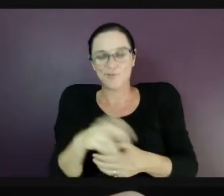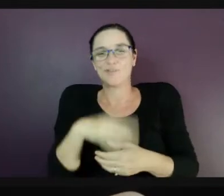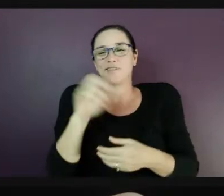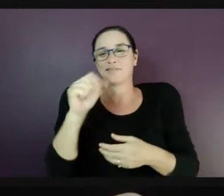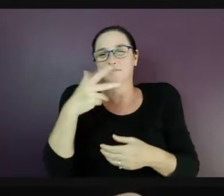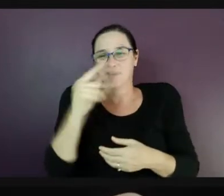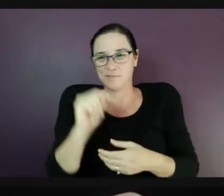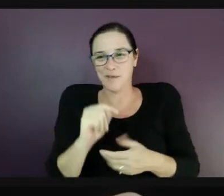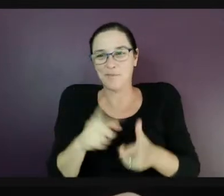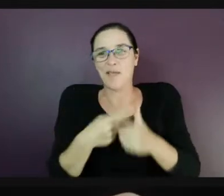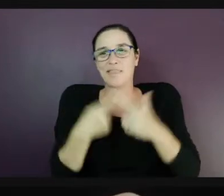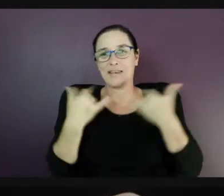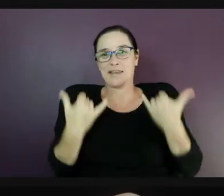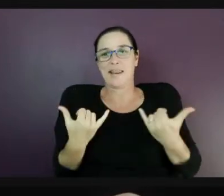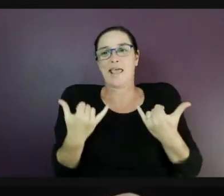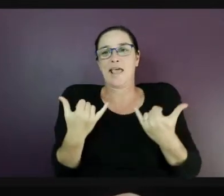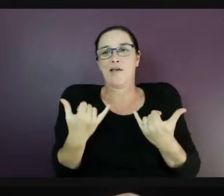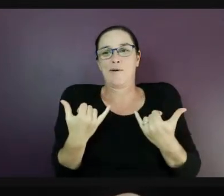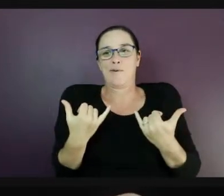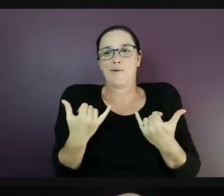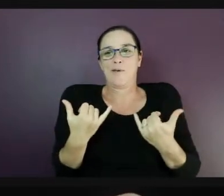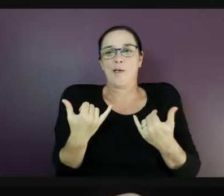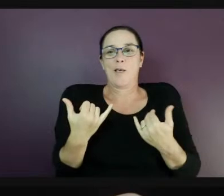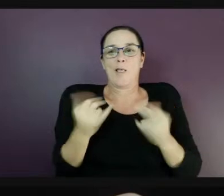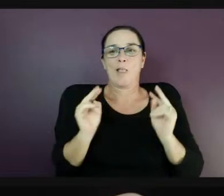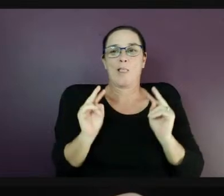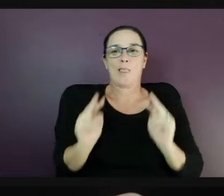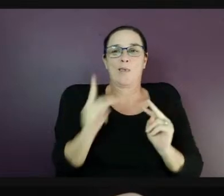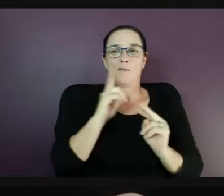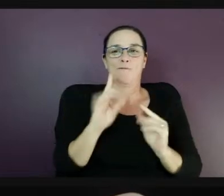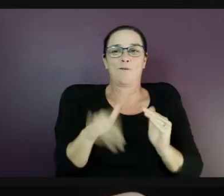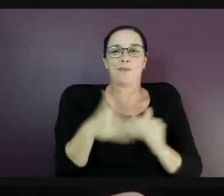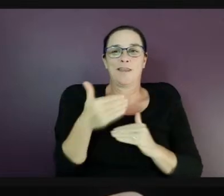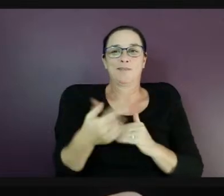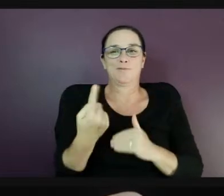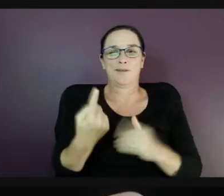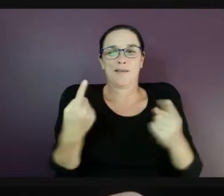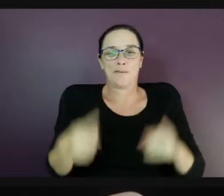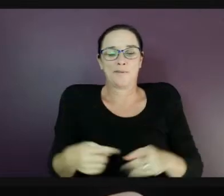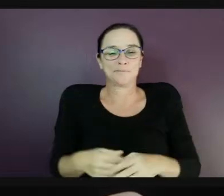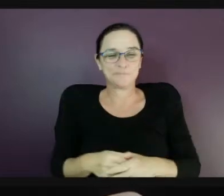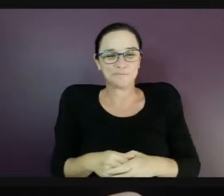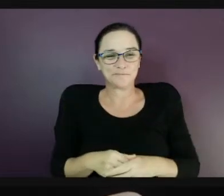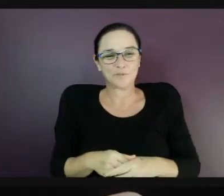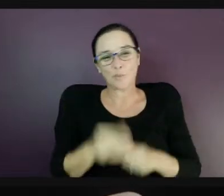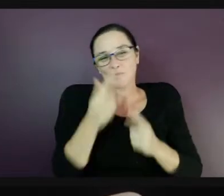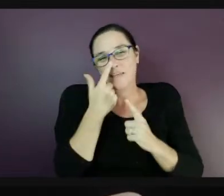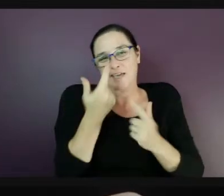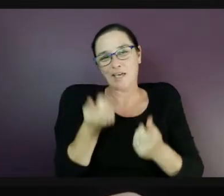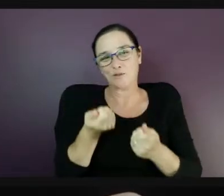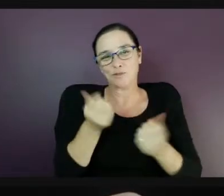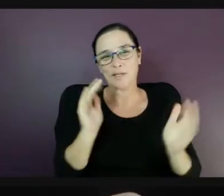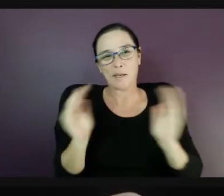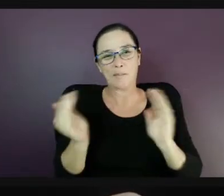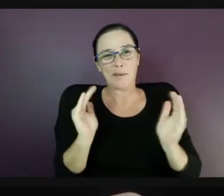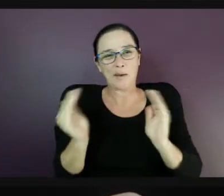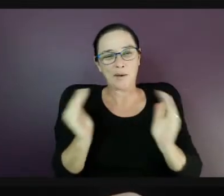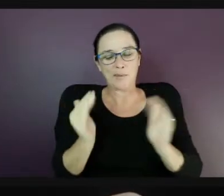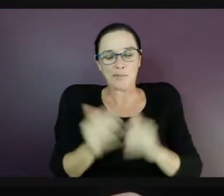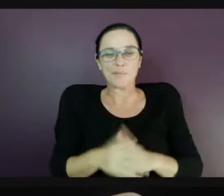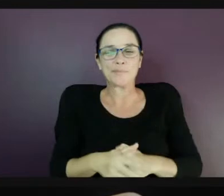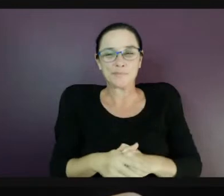And here we are at the very right end, looking for the next blip to come across the screen here. So just a little interesting contrast there in